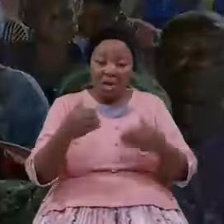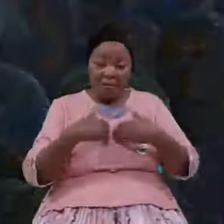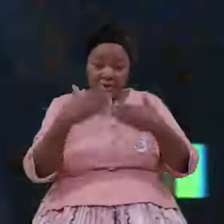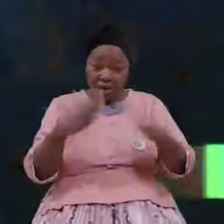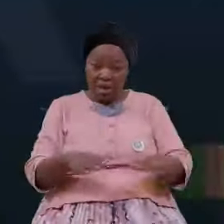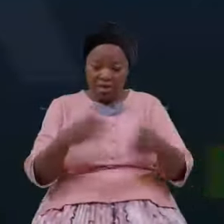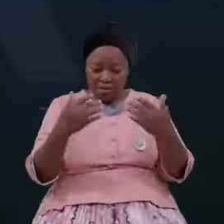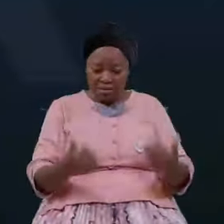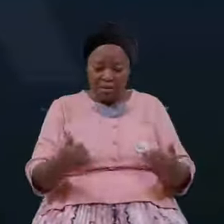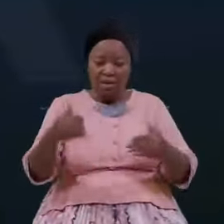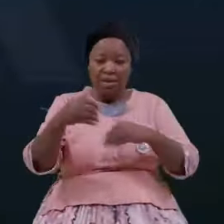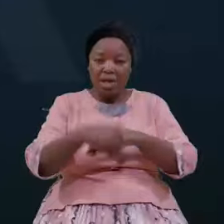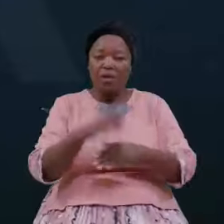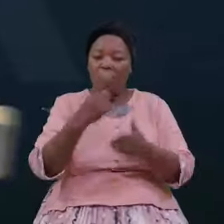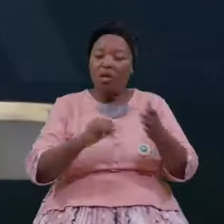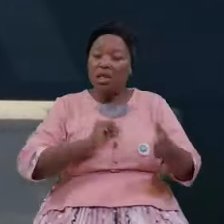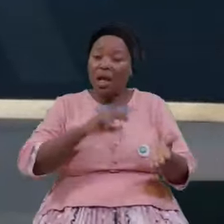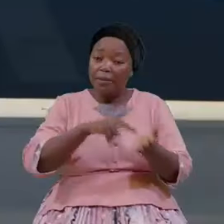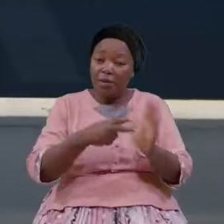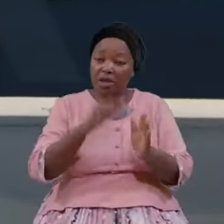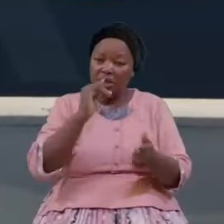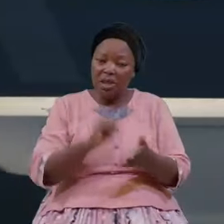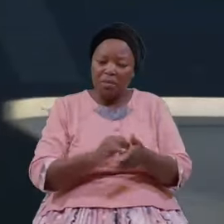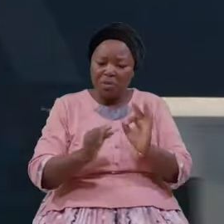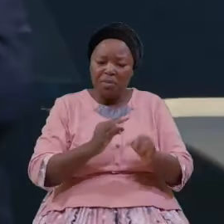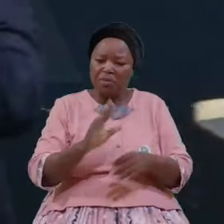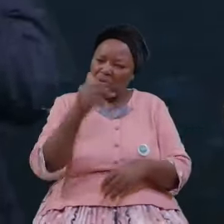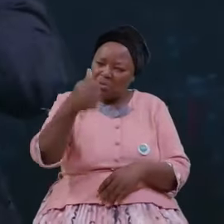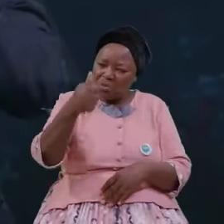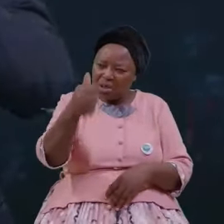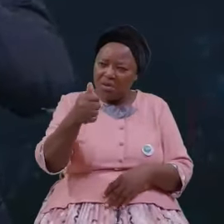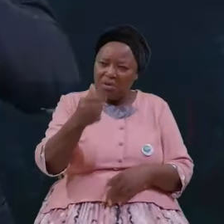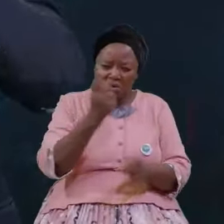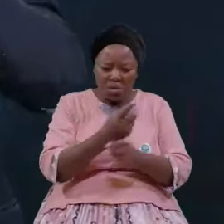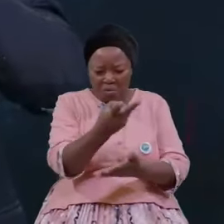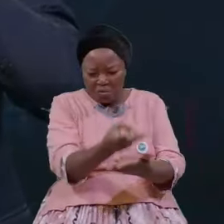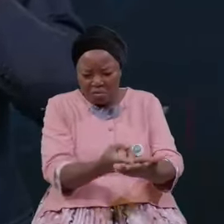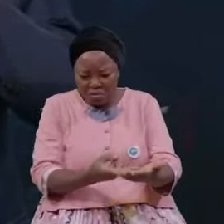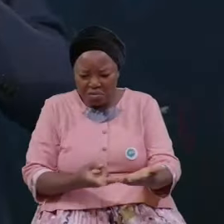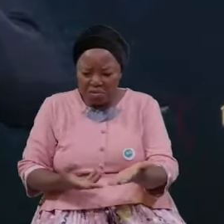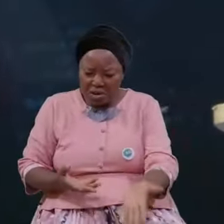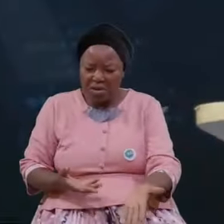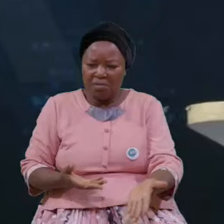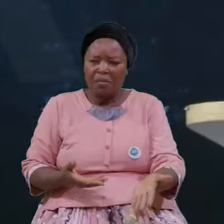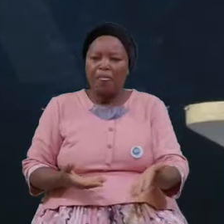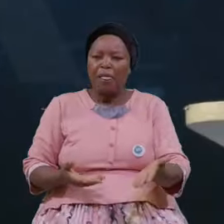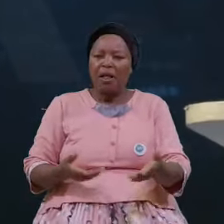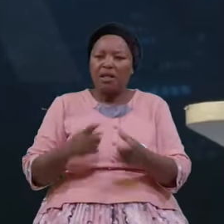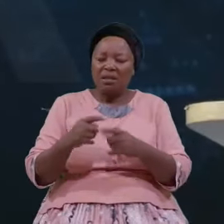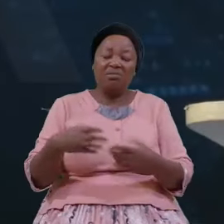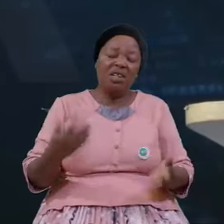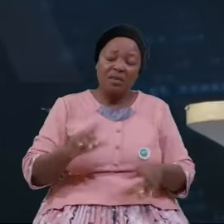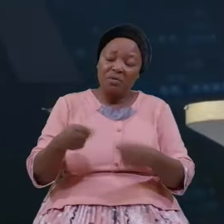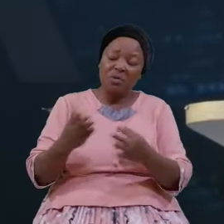mean is voluntarily by yourself, just lie down. I've gone through enough. There's